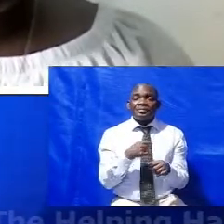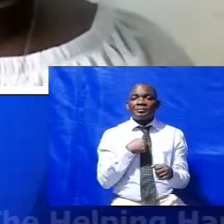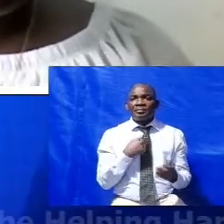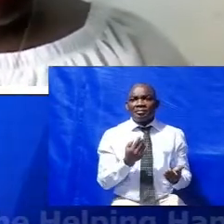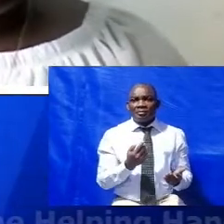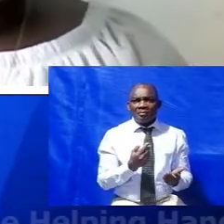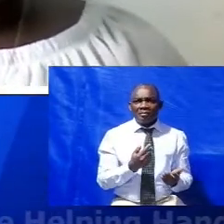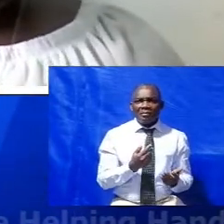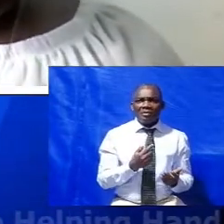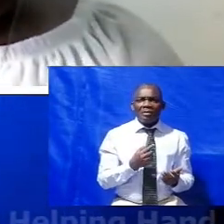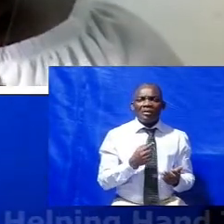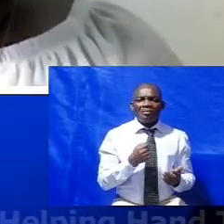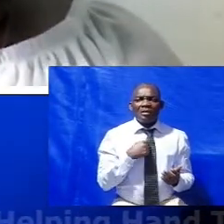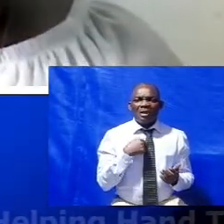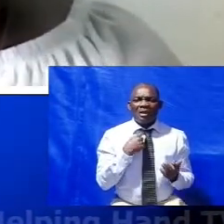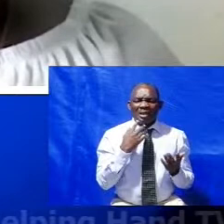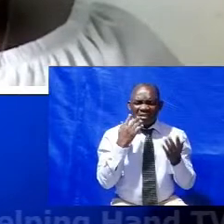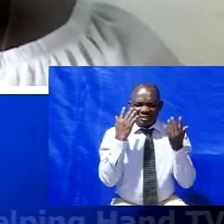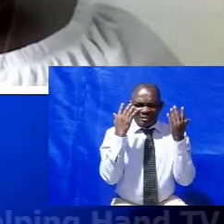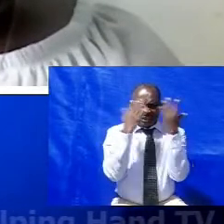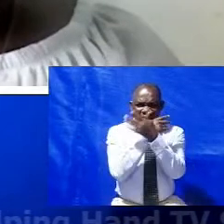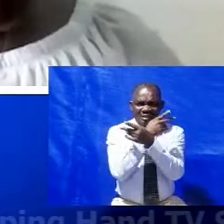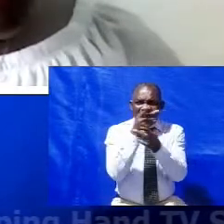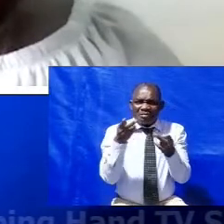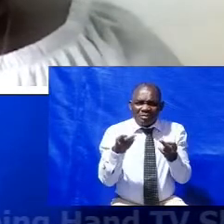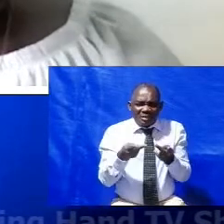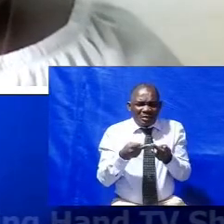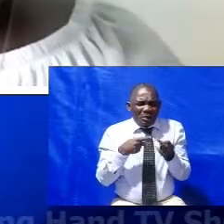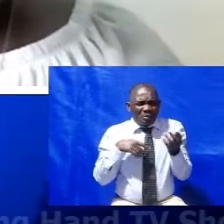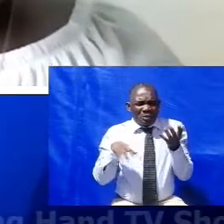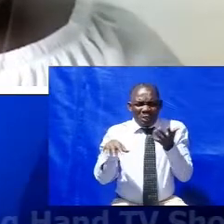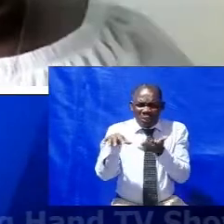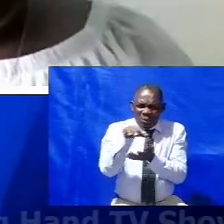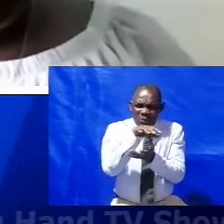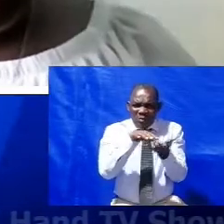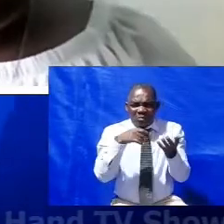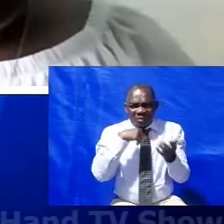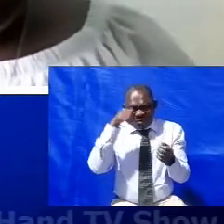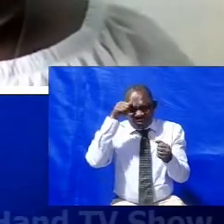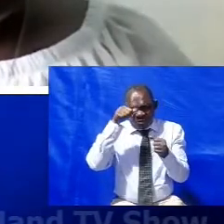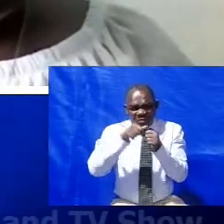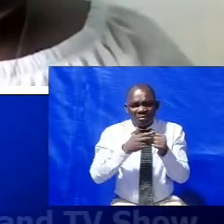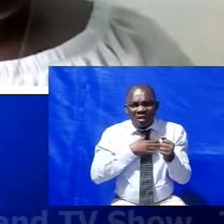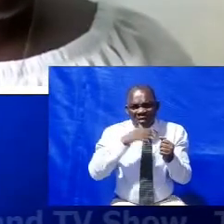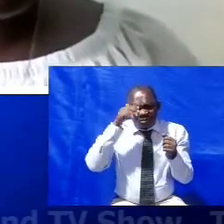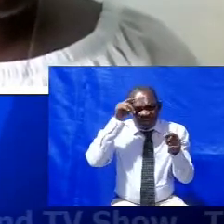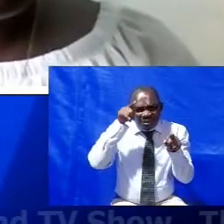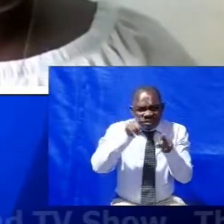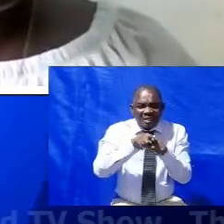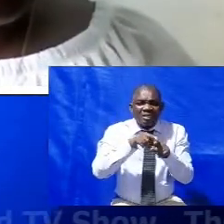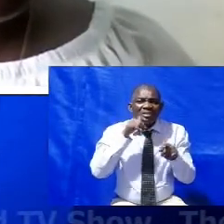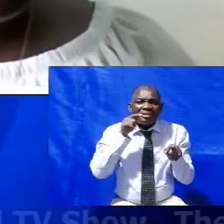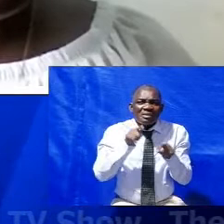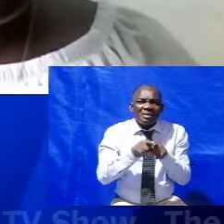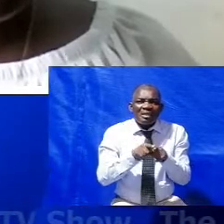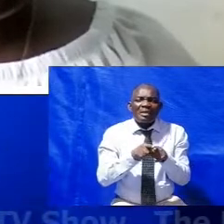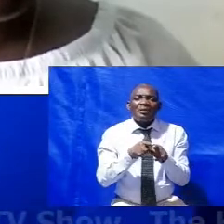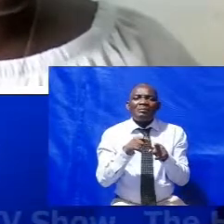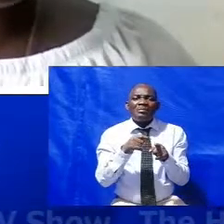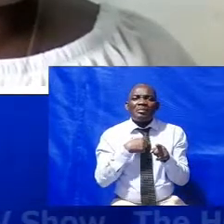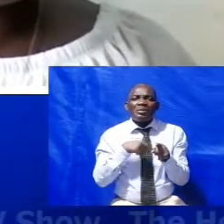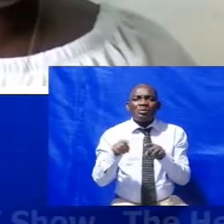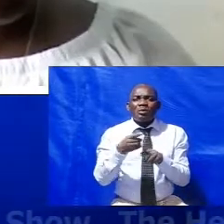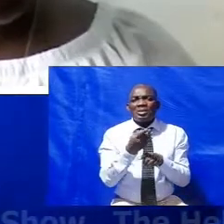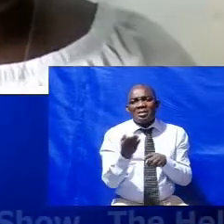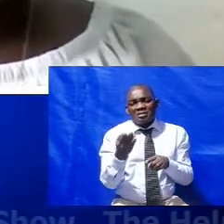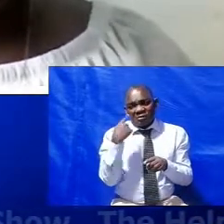these moments when I was in these very, very dark places, I would remember my brothers, and I would say, for my siblings, I